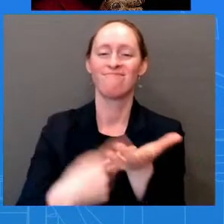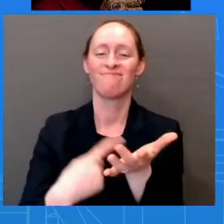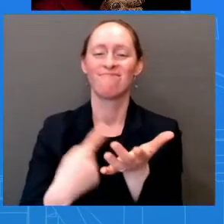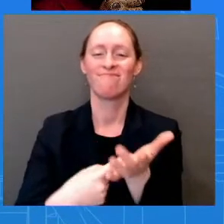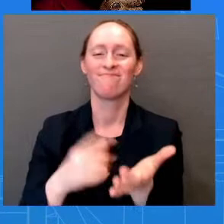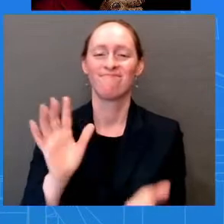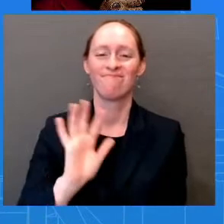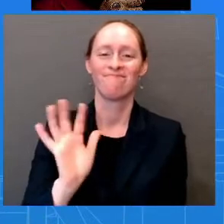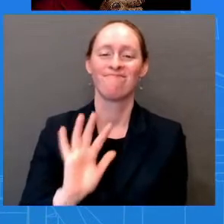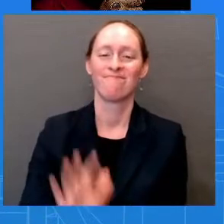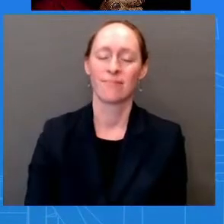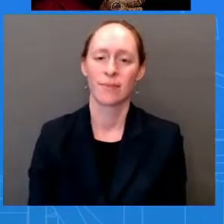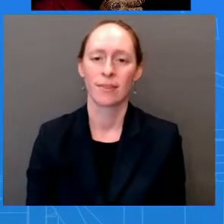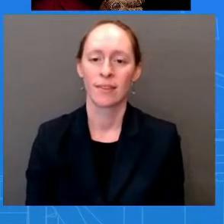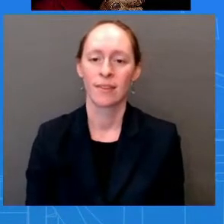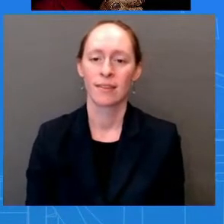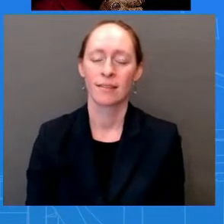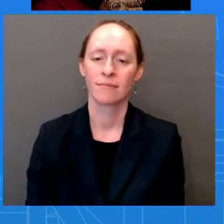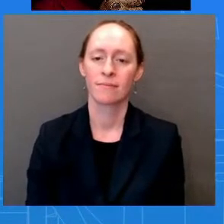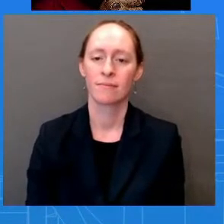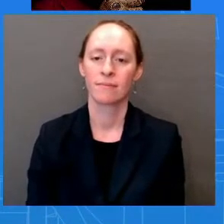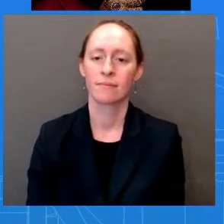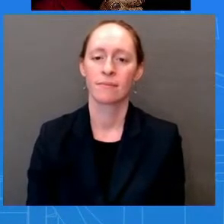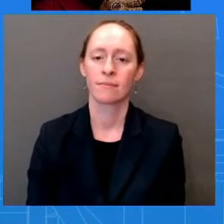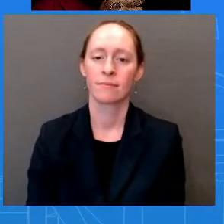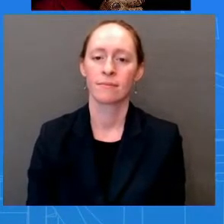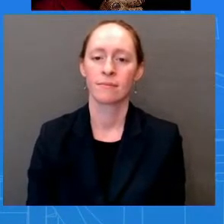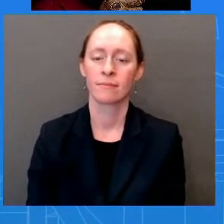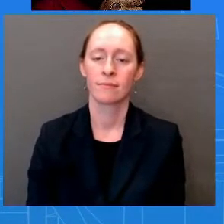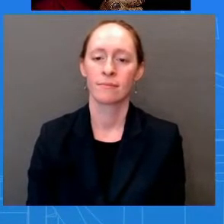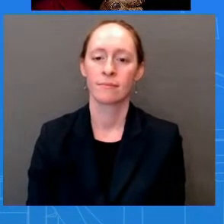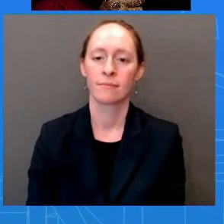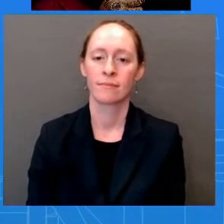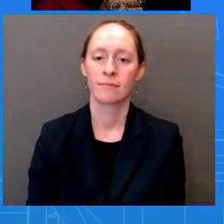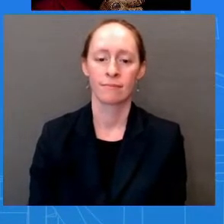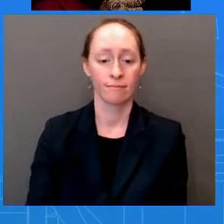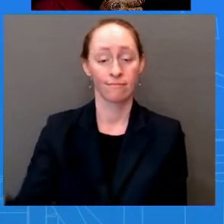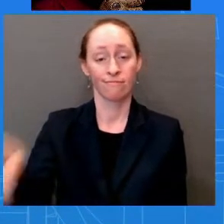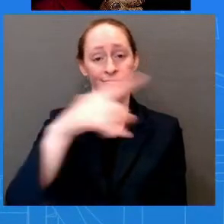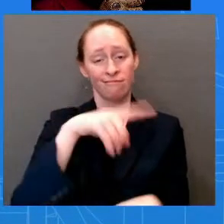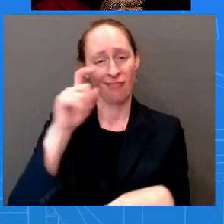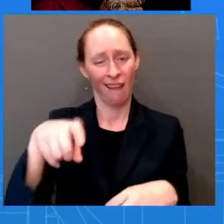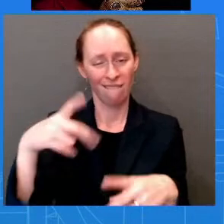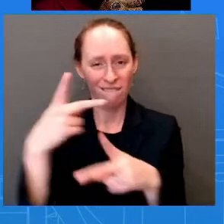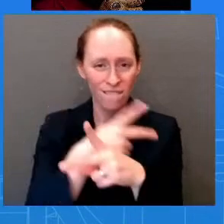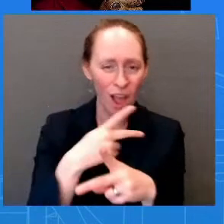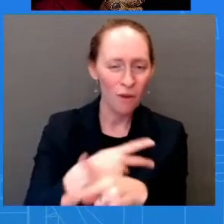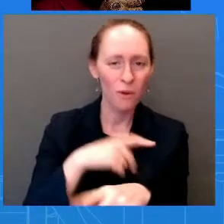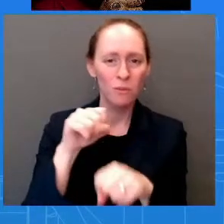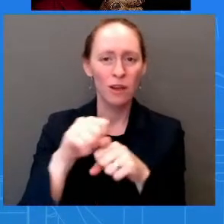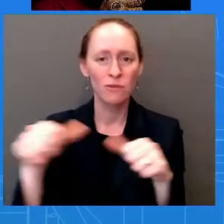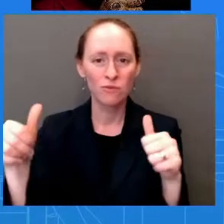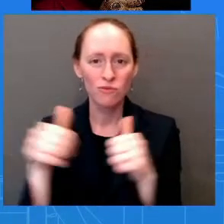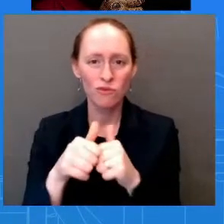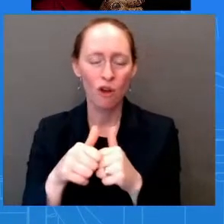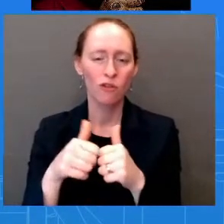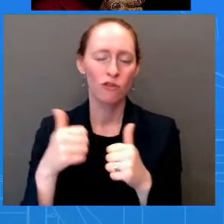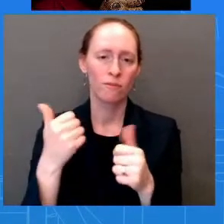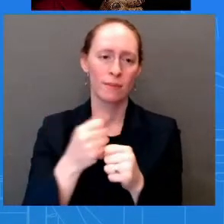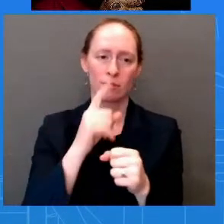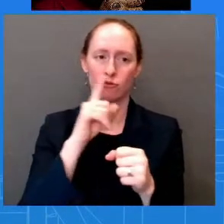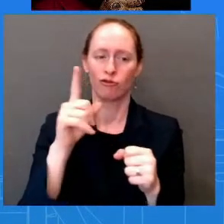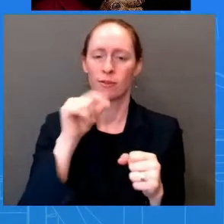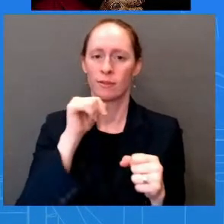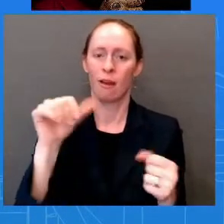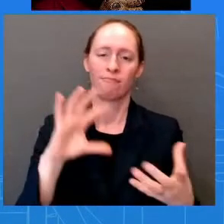to reach a resolution that prevents a threat to a shutdown, and that's what we're going to continue to be very clear